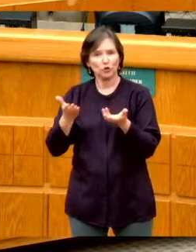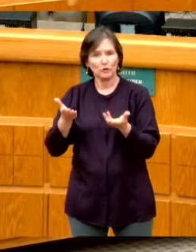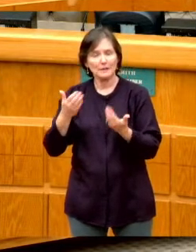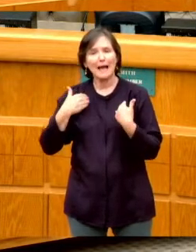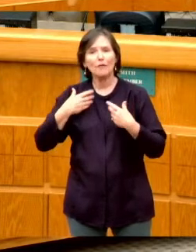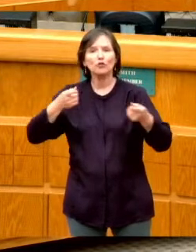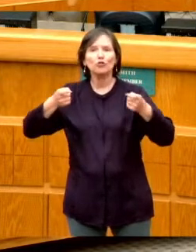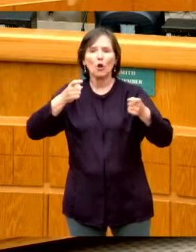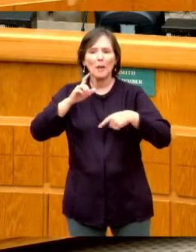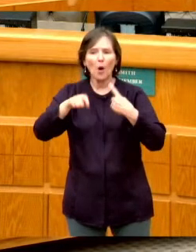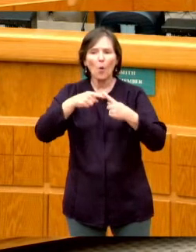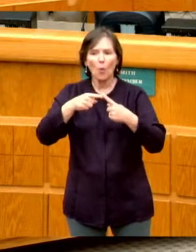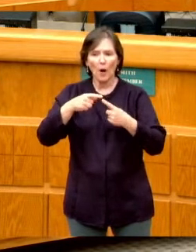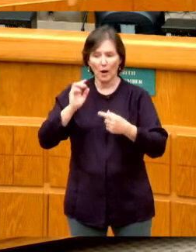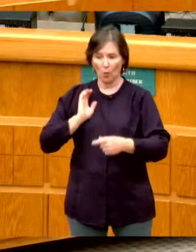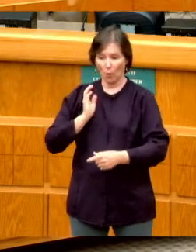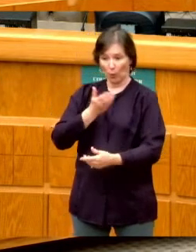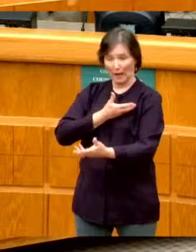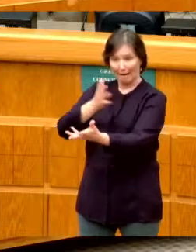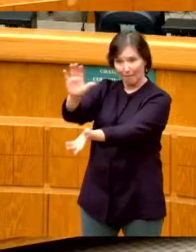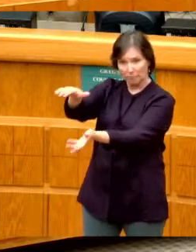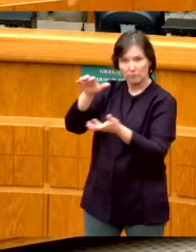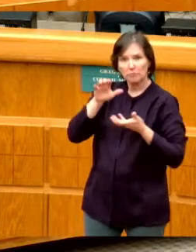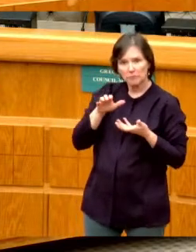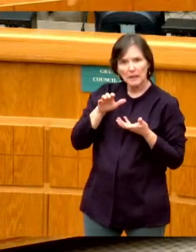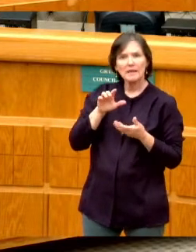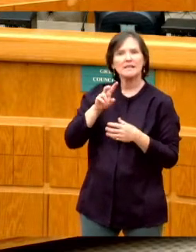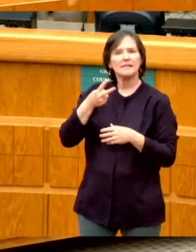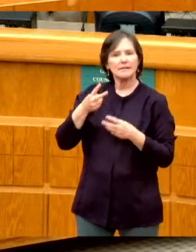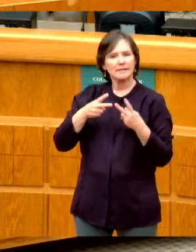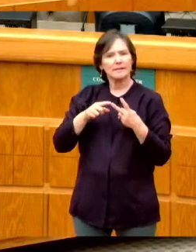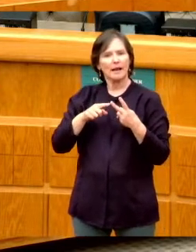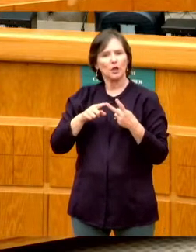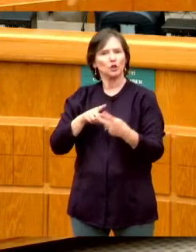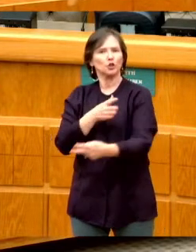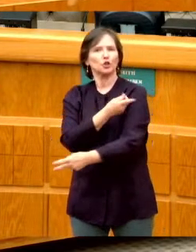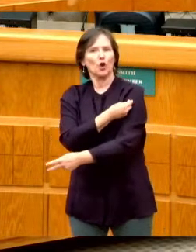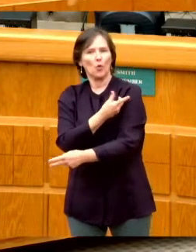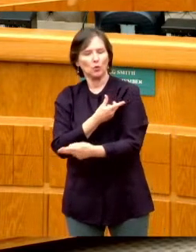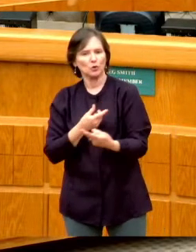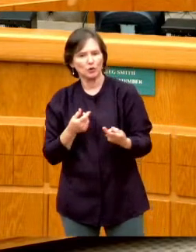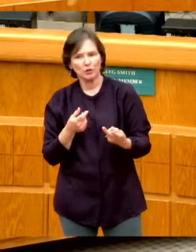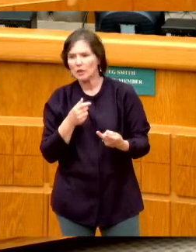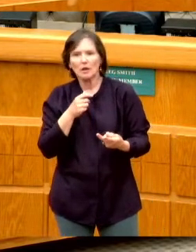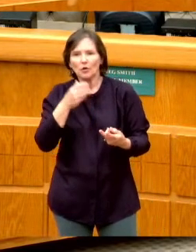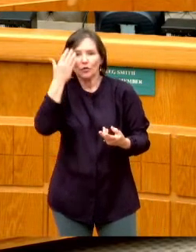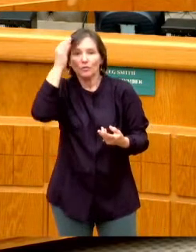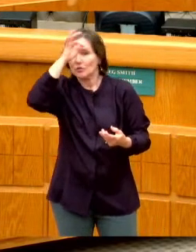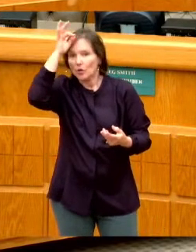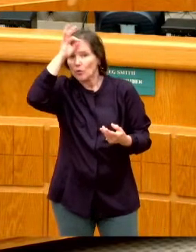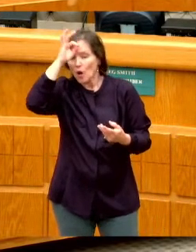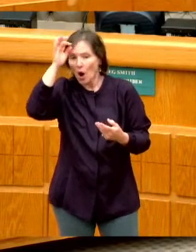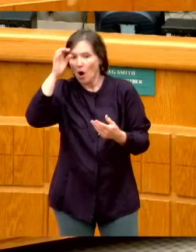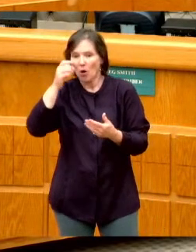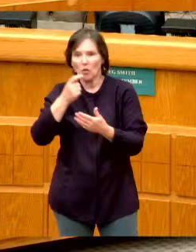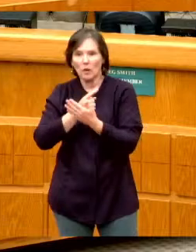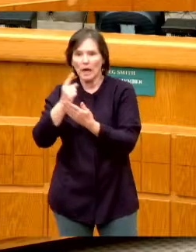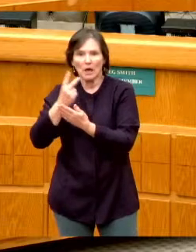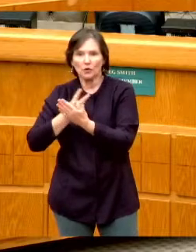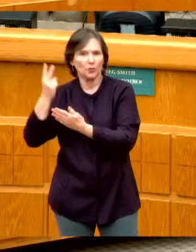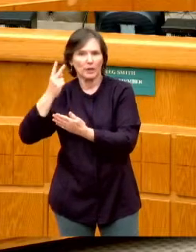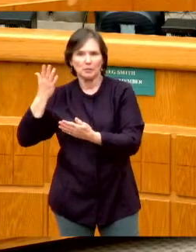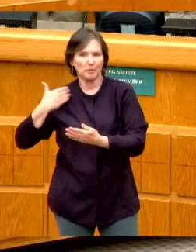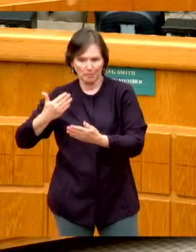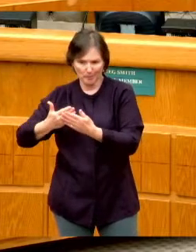shipped. As such, the health district does not receive vaccine shipping information weeks in advance. Instead, the health district